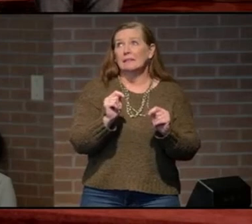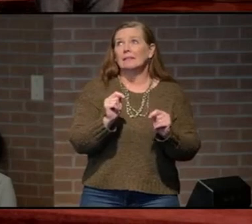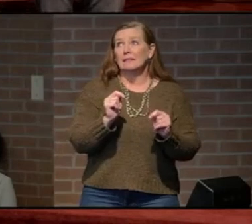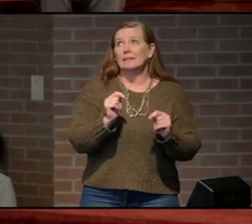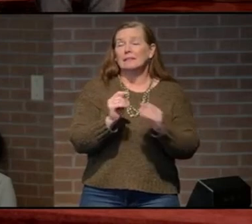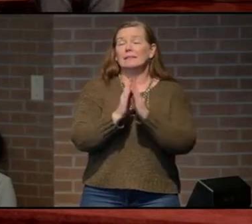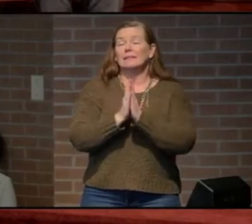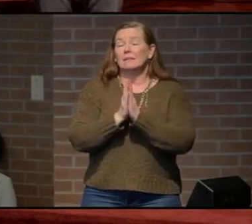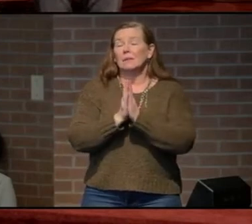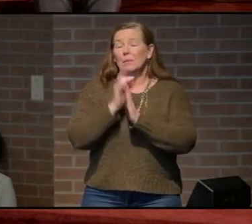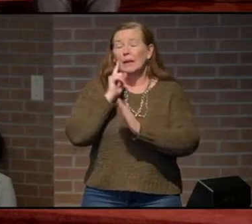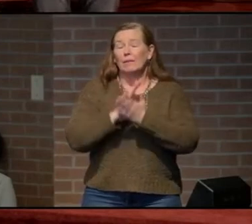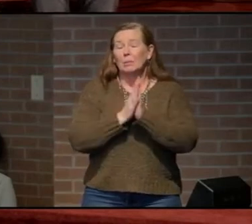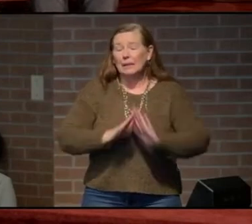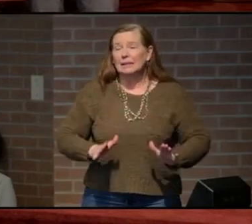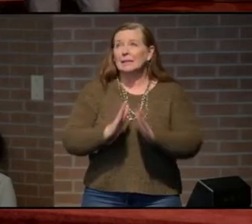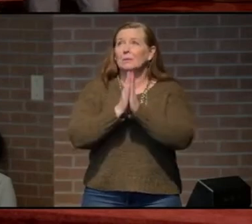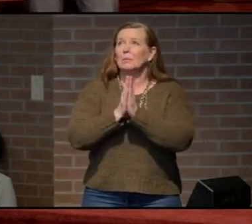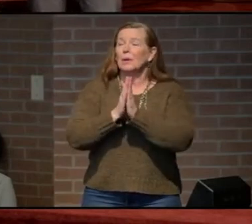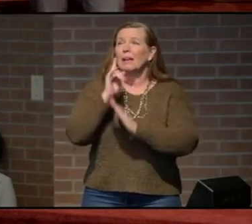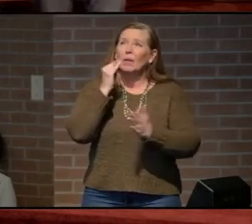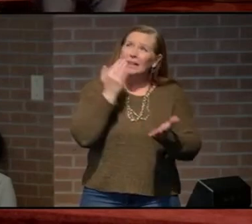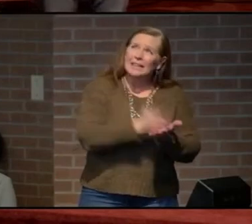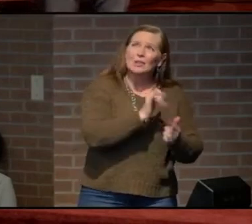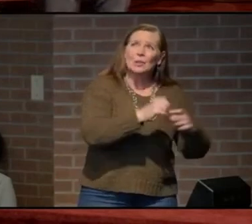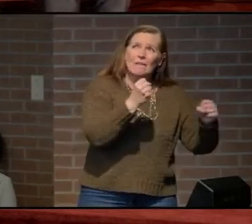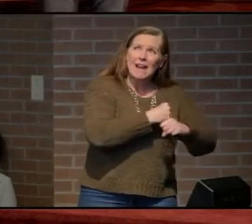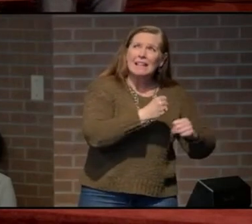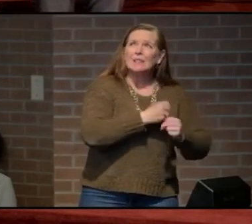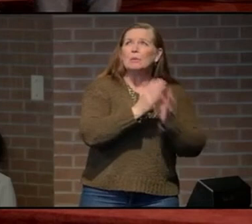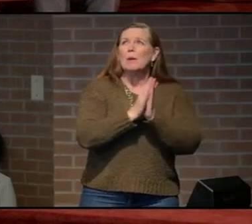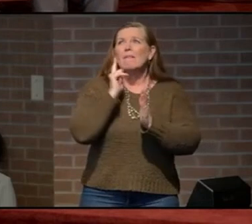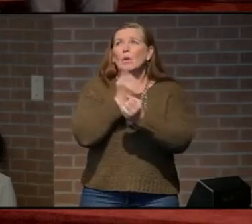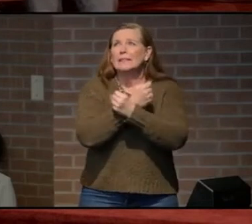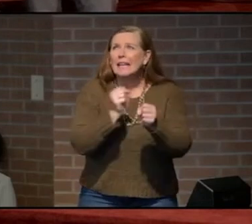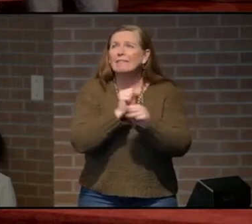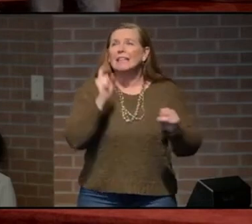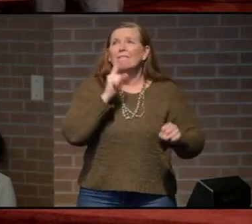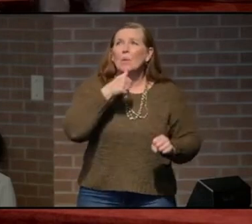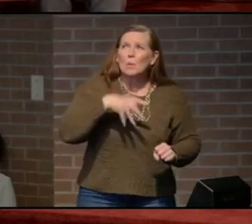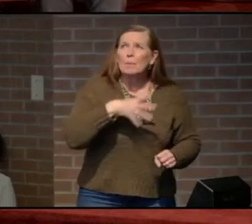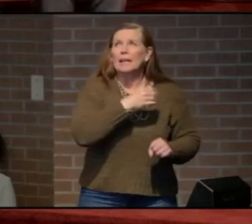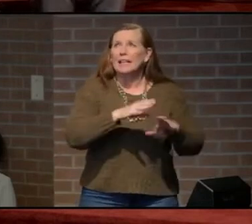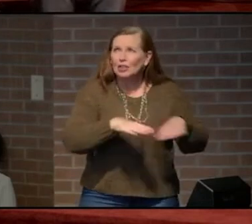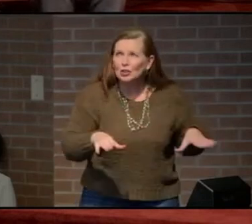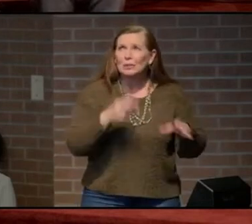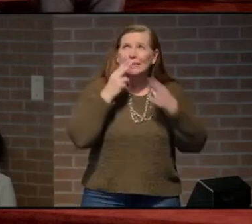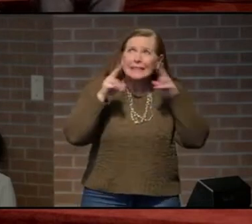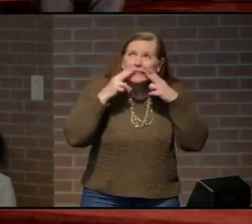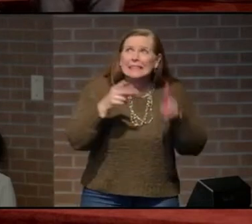We pray for peace. We pray for an end to the violence. We pray for safety for women and children and innocence.